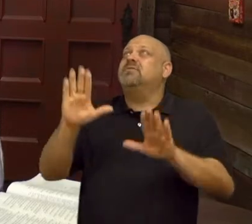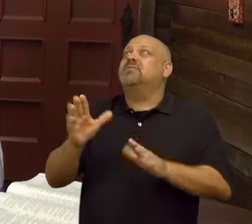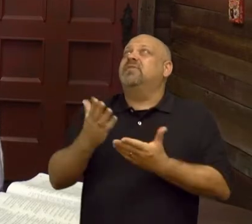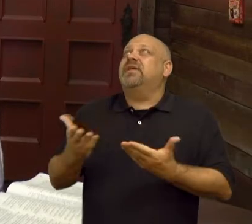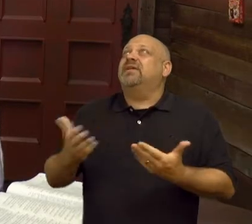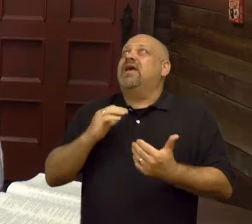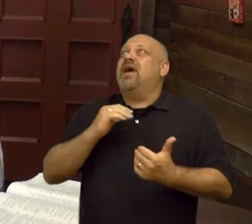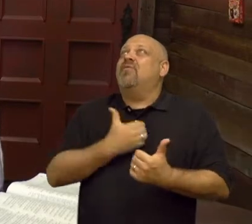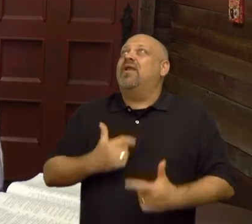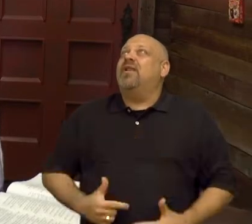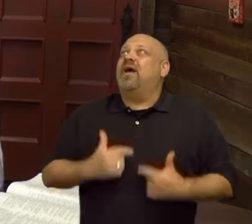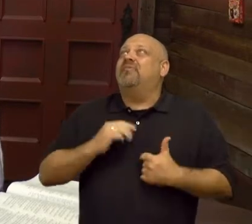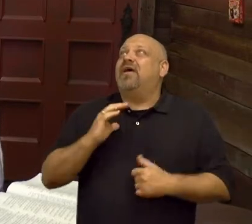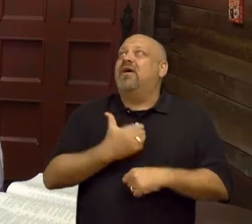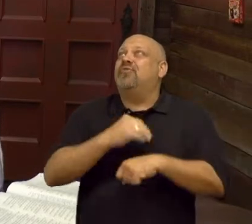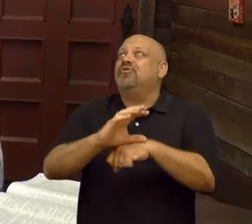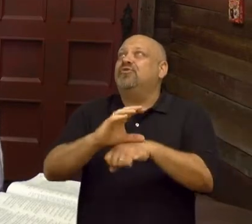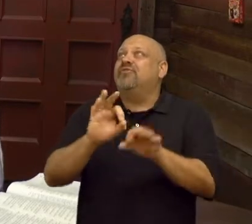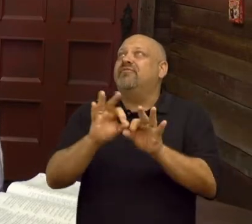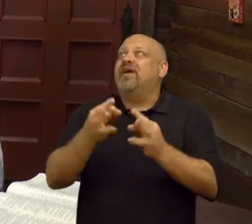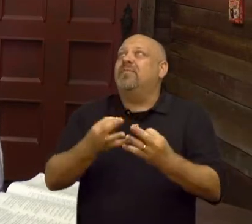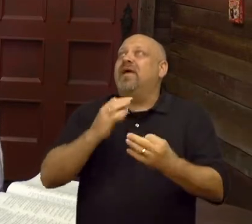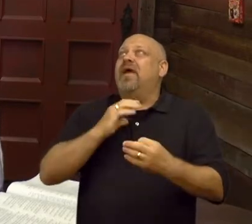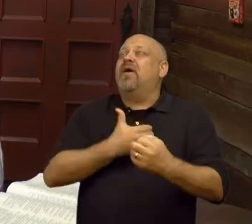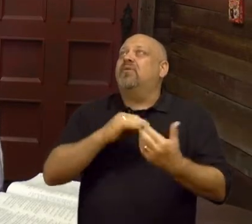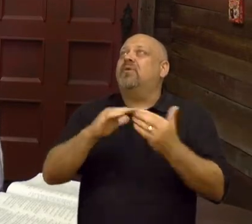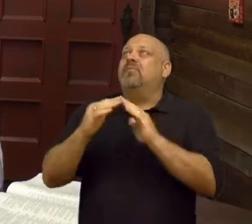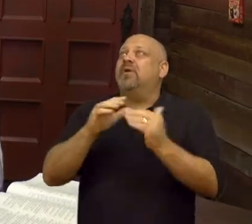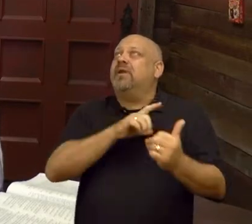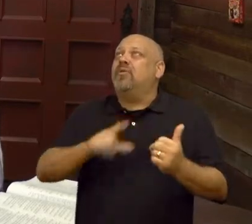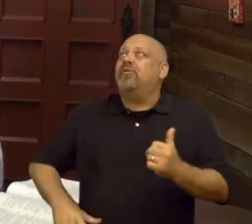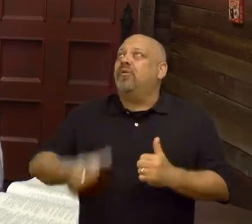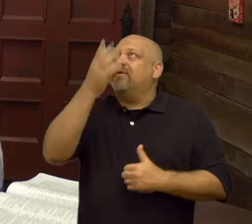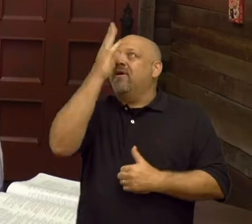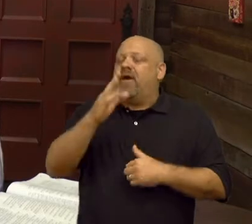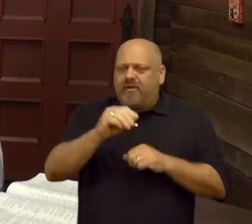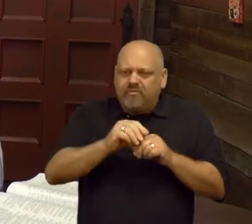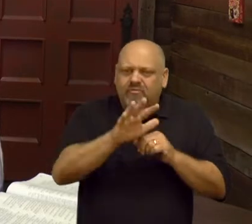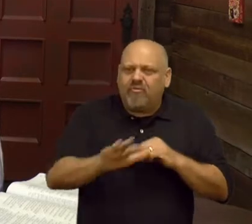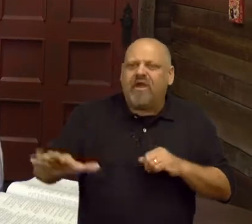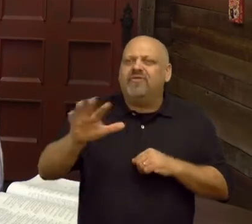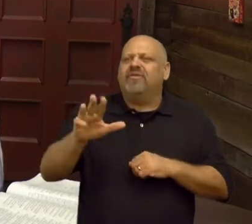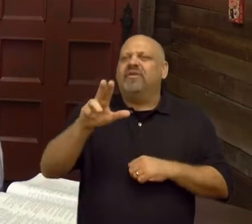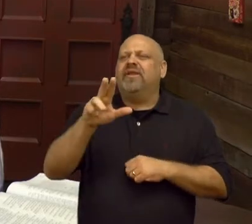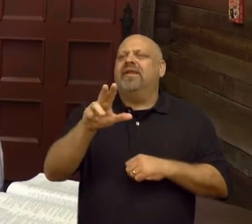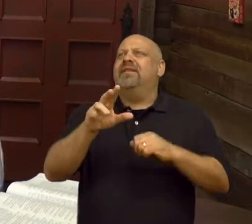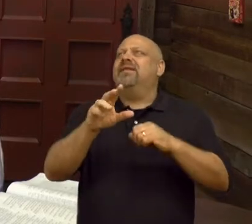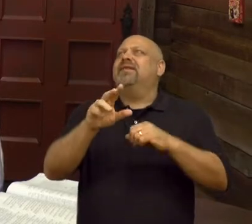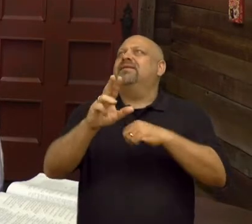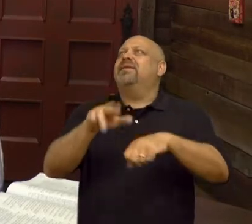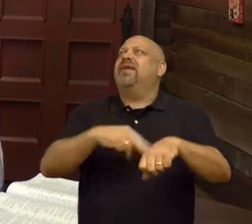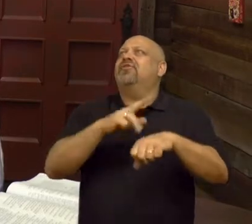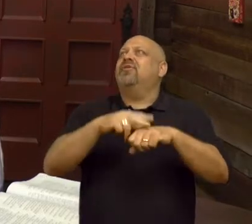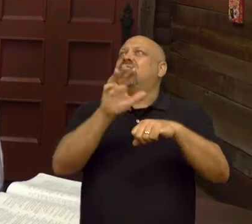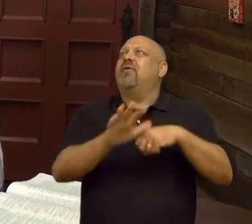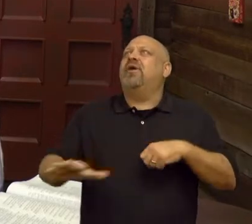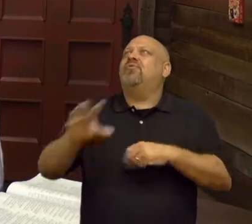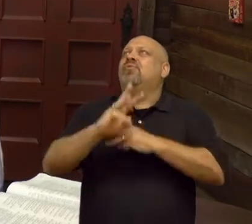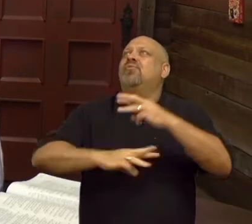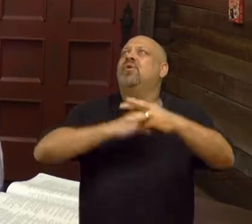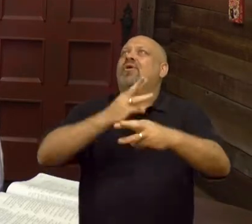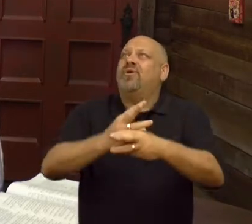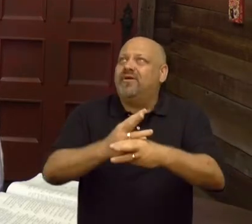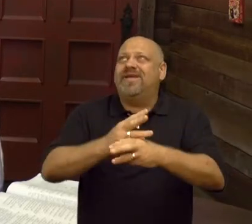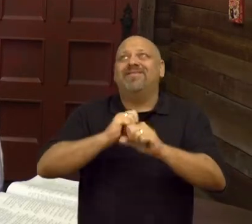to do awesome things in our lives, in our church family, in our community, Lord God, across this nation and around the